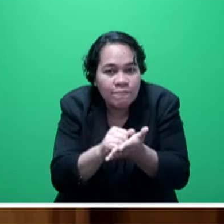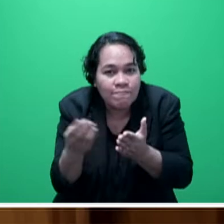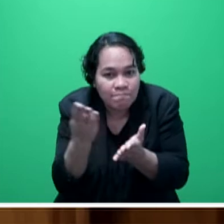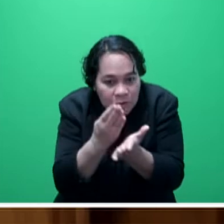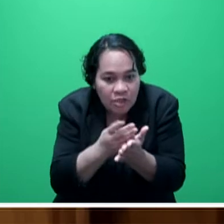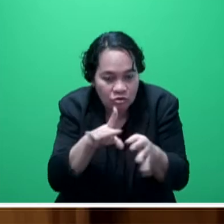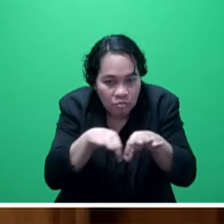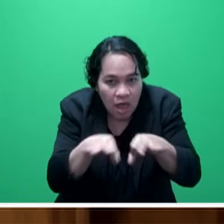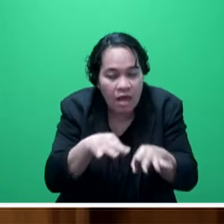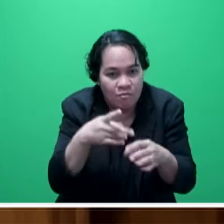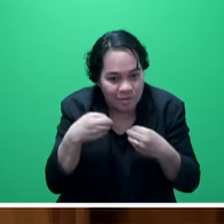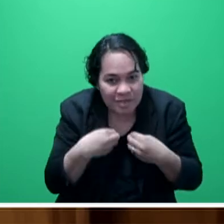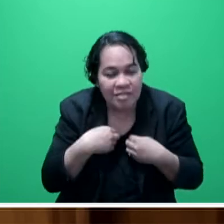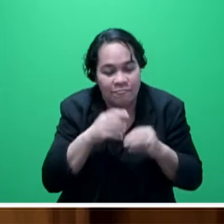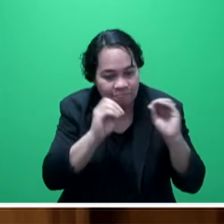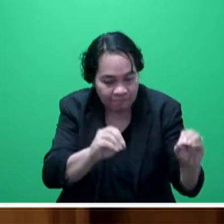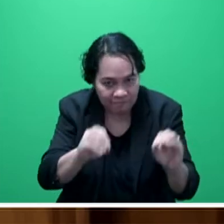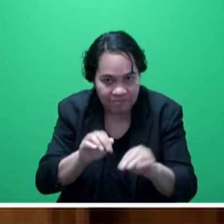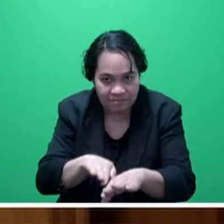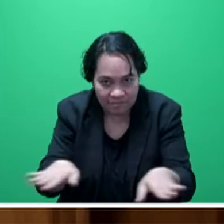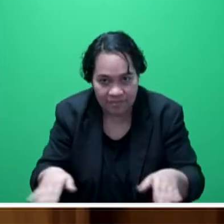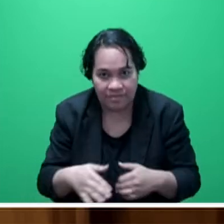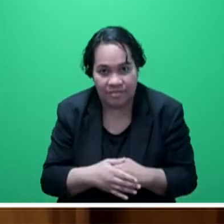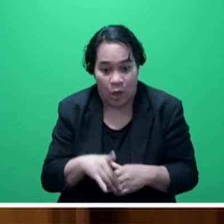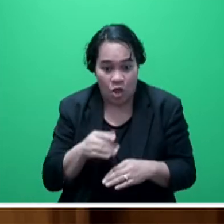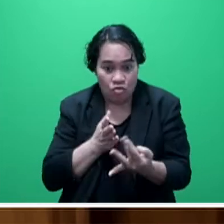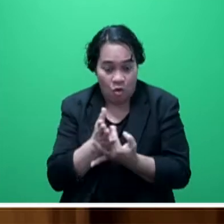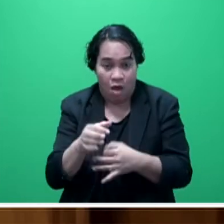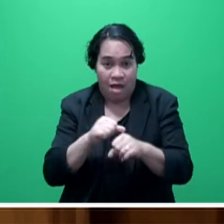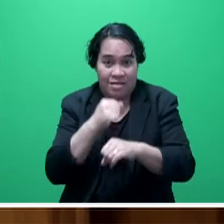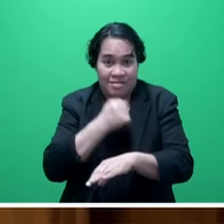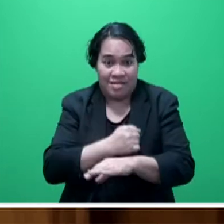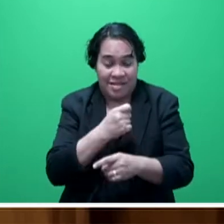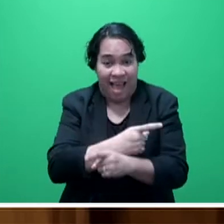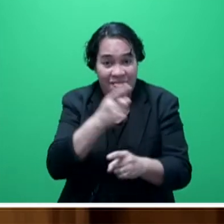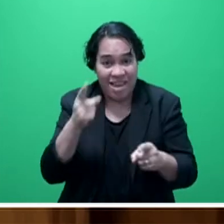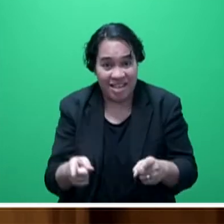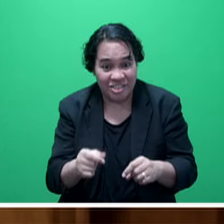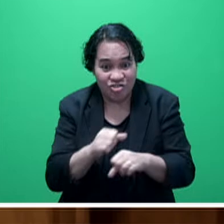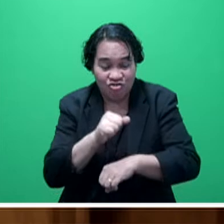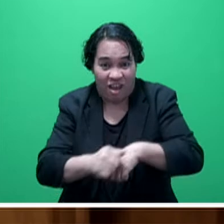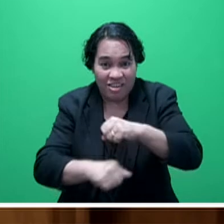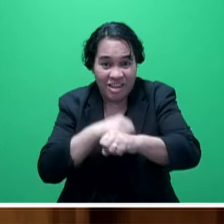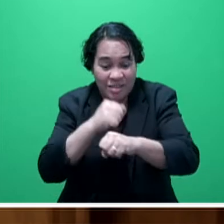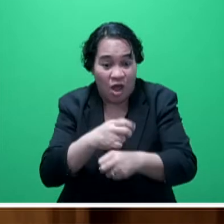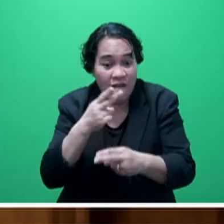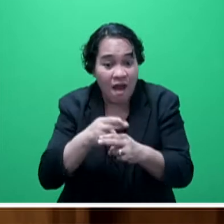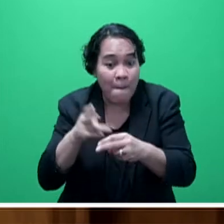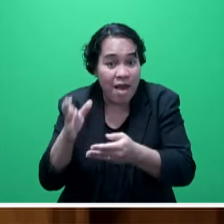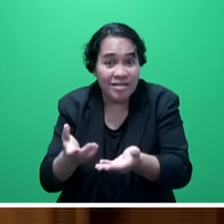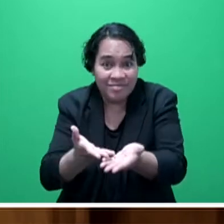year. Additionally, through a governance structure of cluster-based farming associations, farmers will